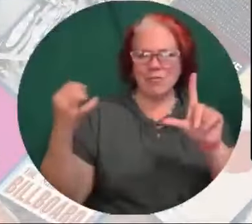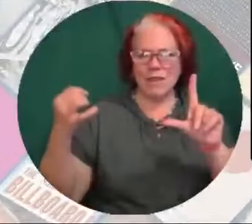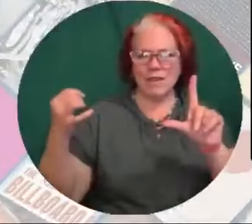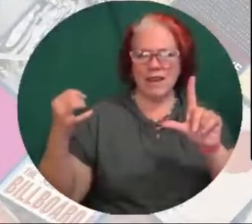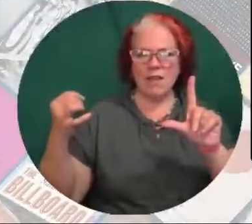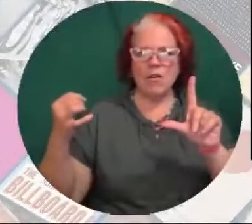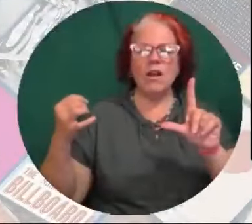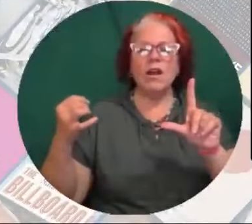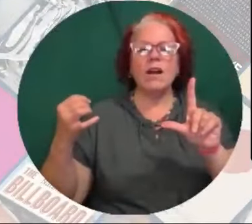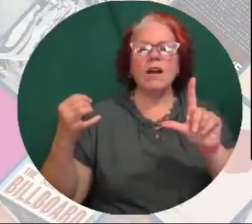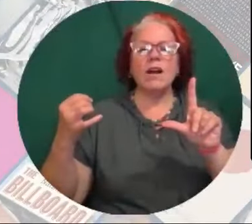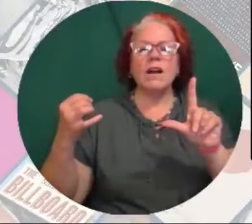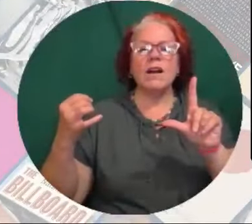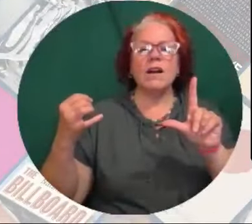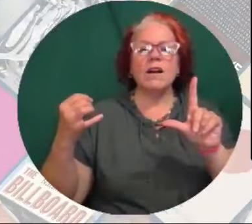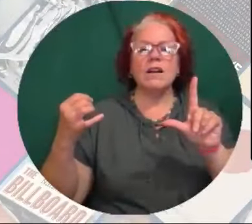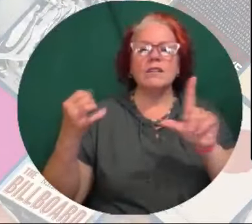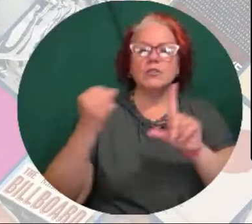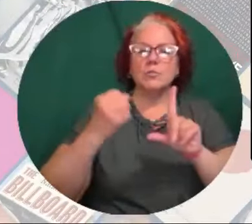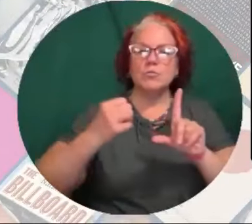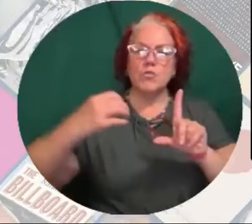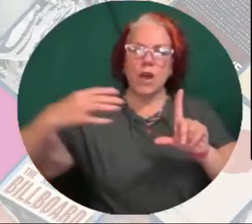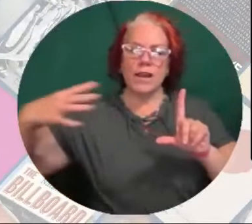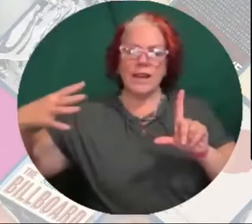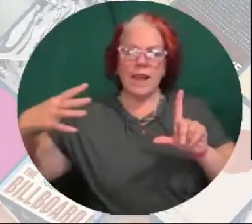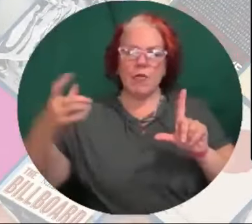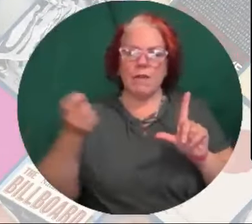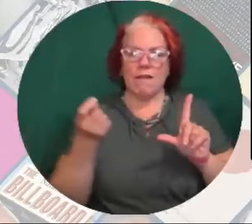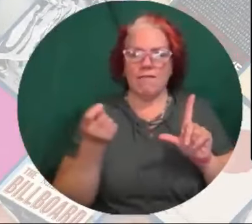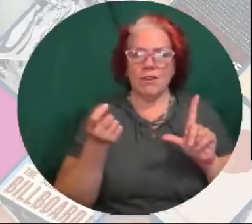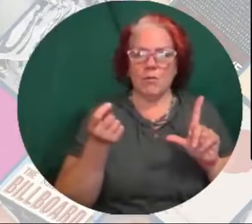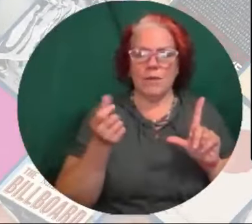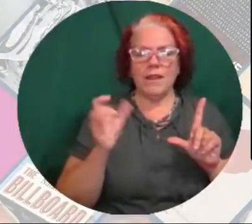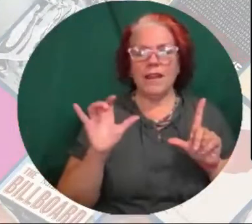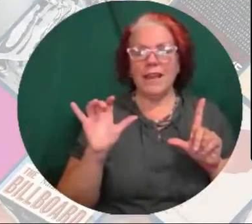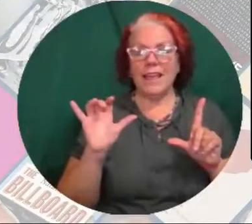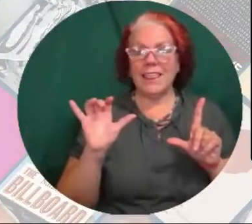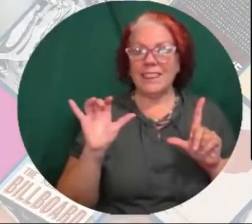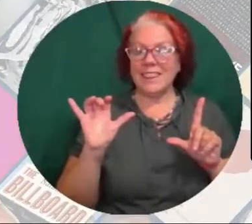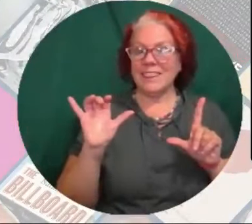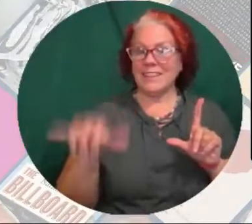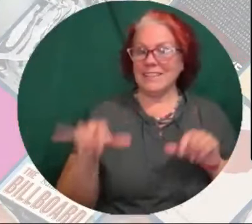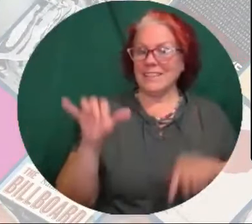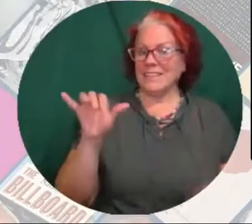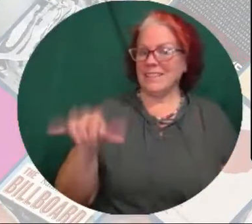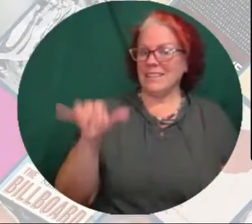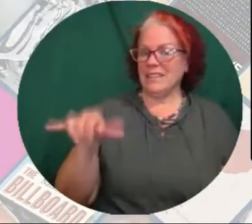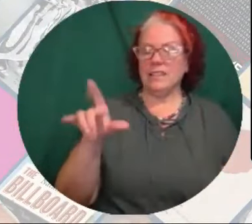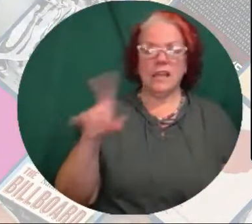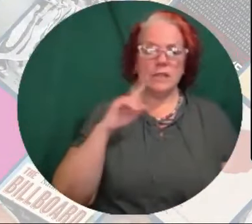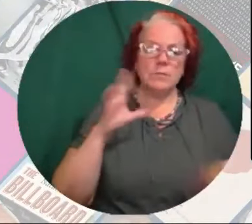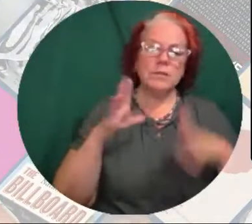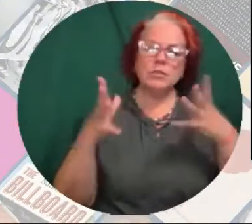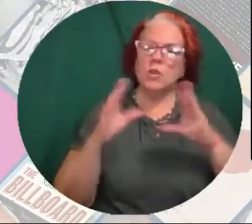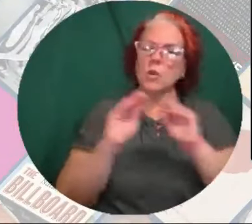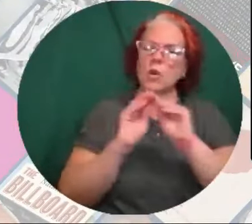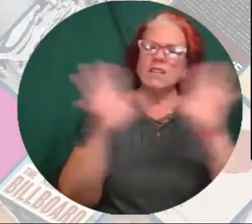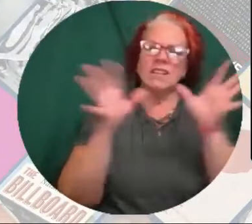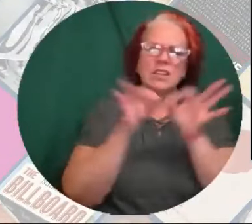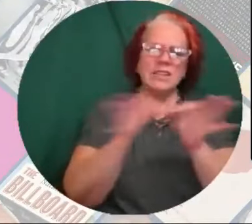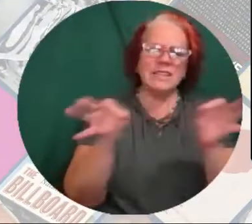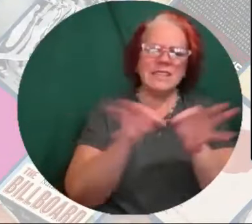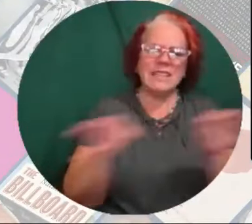um to kind of broaden out a little bit this this as as has been so clearly stated